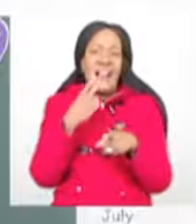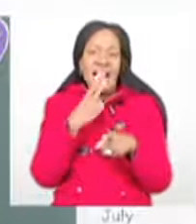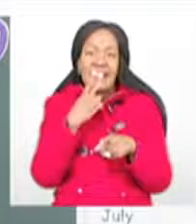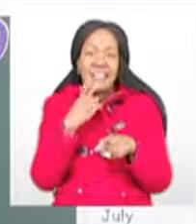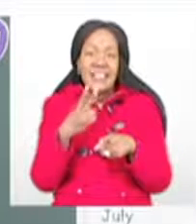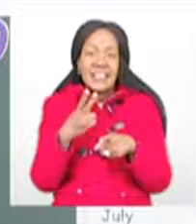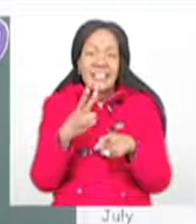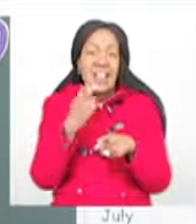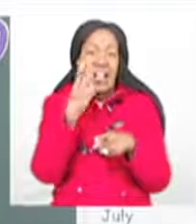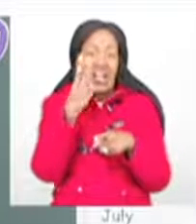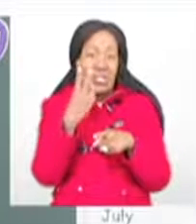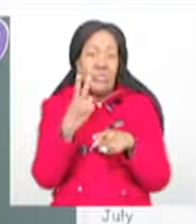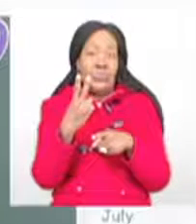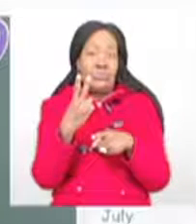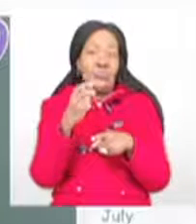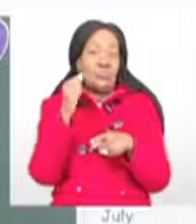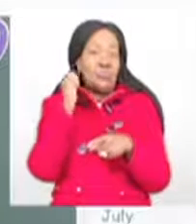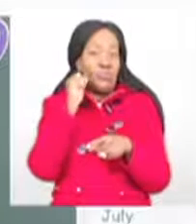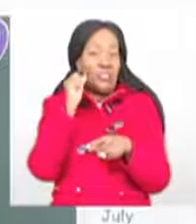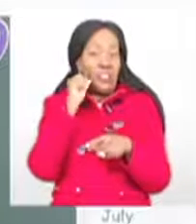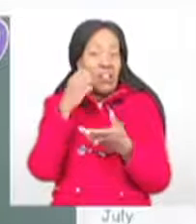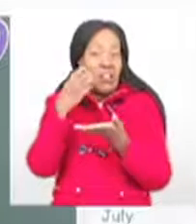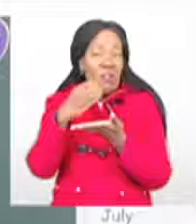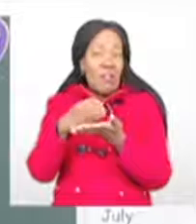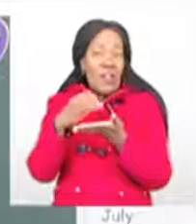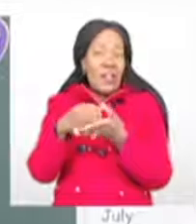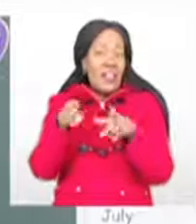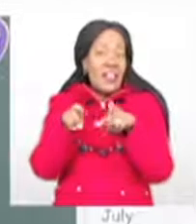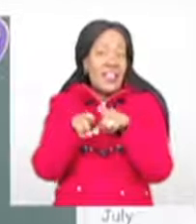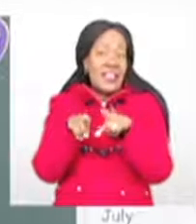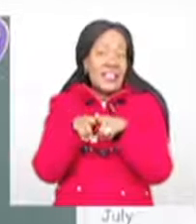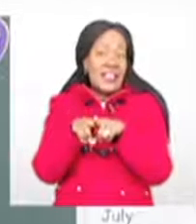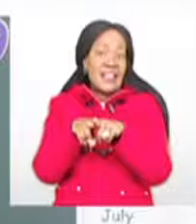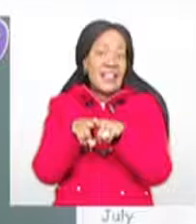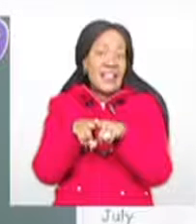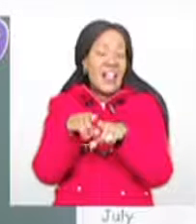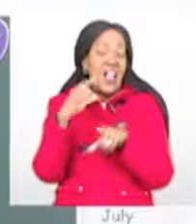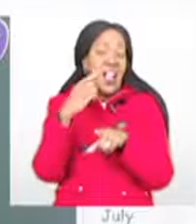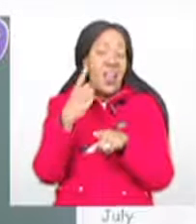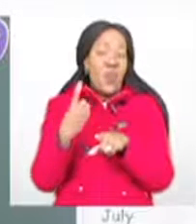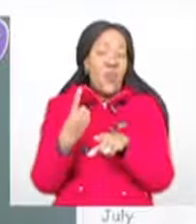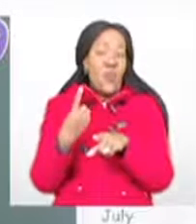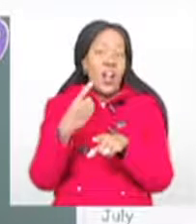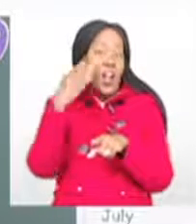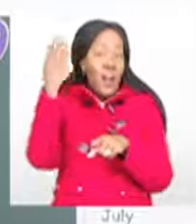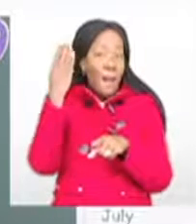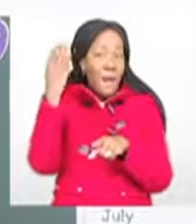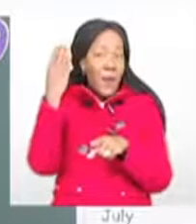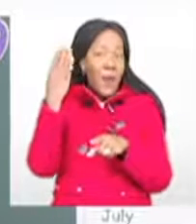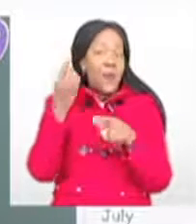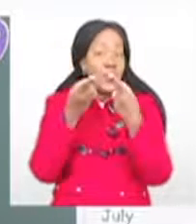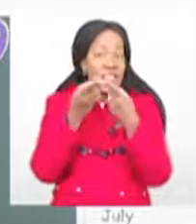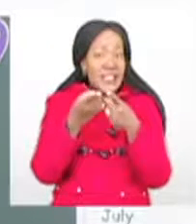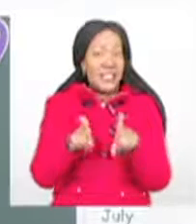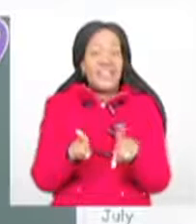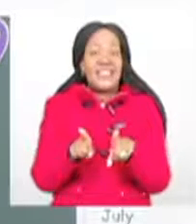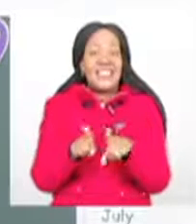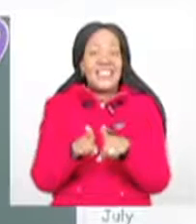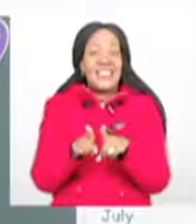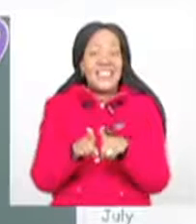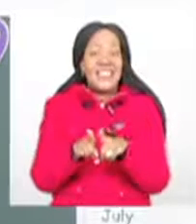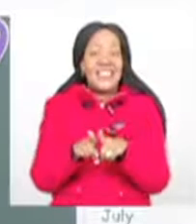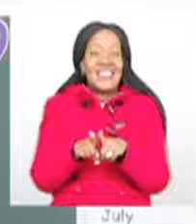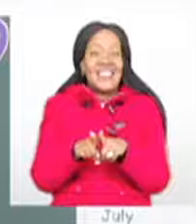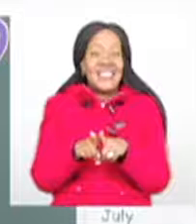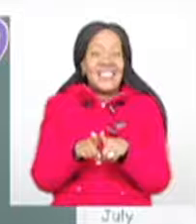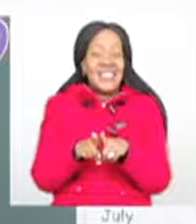we have 2 yellow cups that are the same and 1 blue cup which is different.